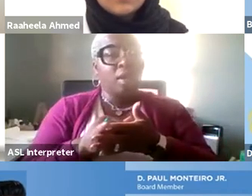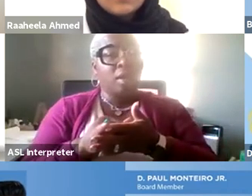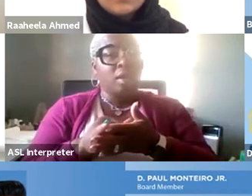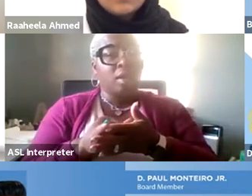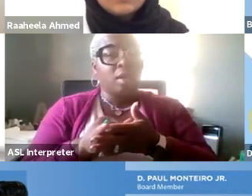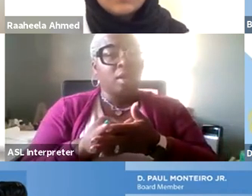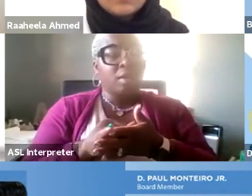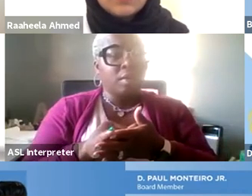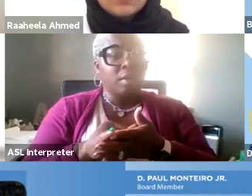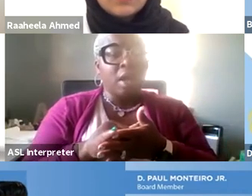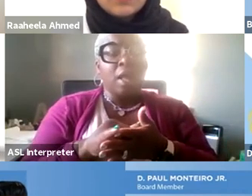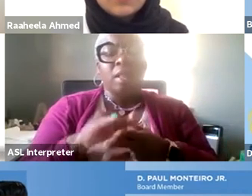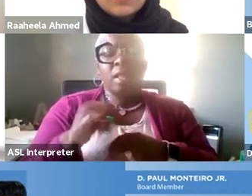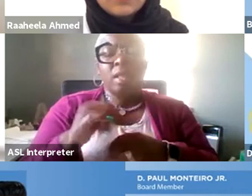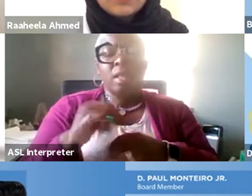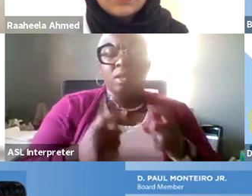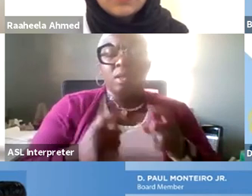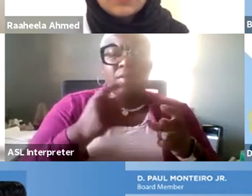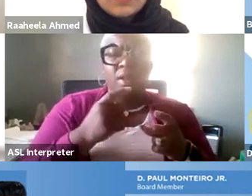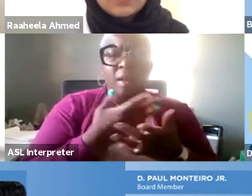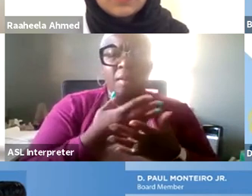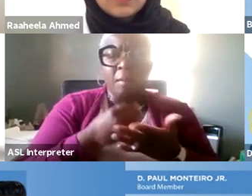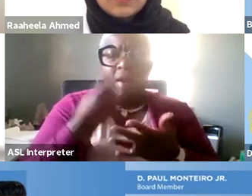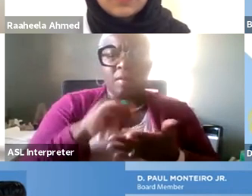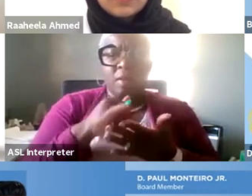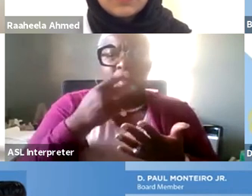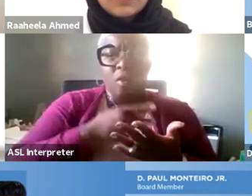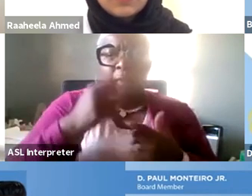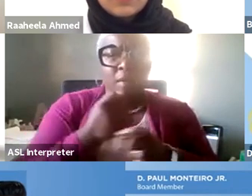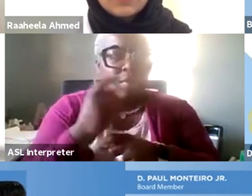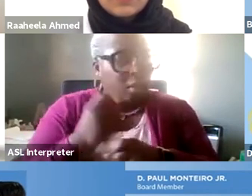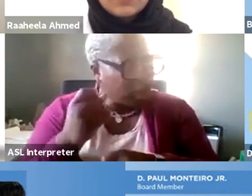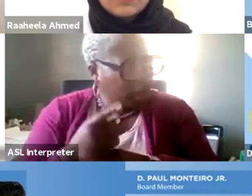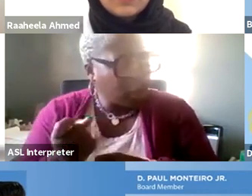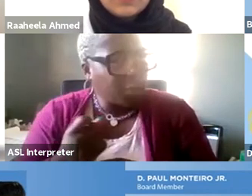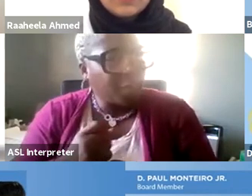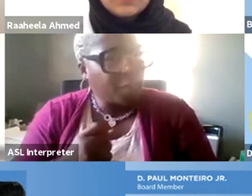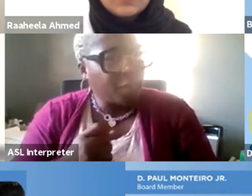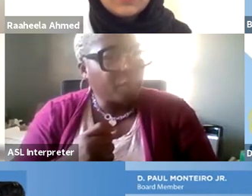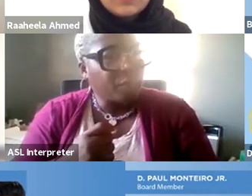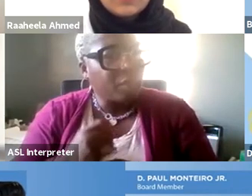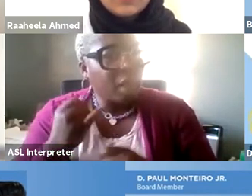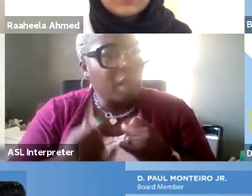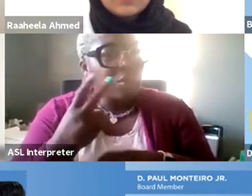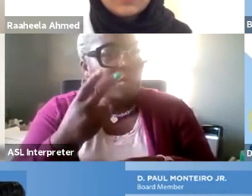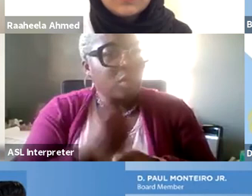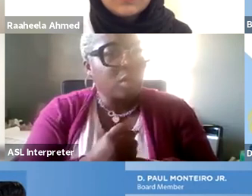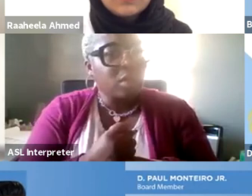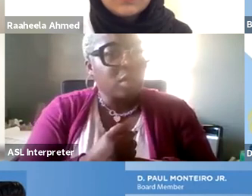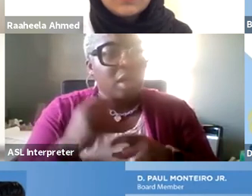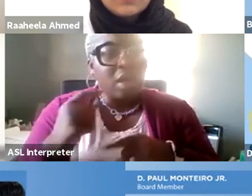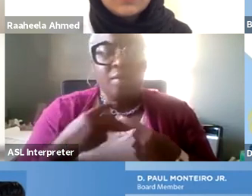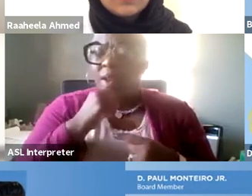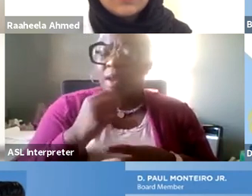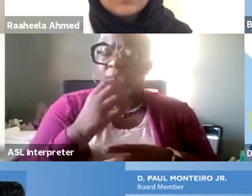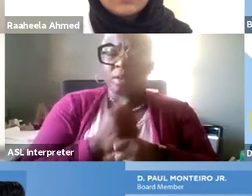program. Parents have requested to review the financial documents for the football program for the past 2 years and have yet to receive a